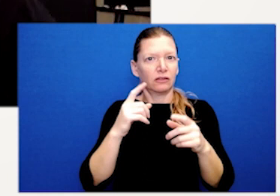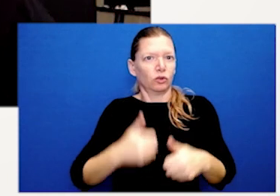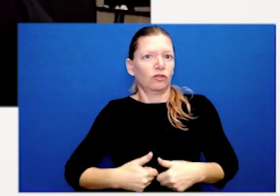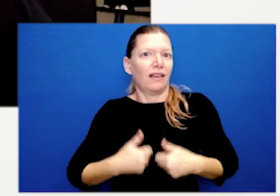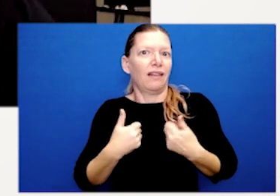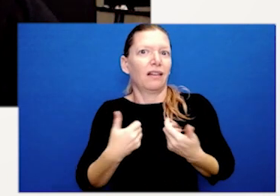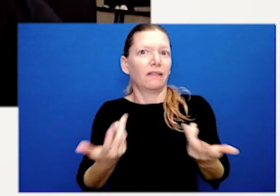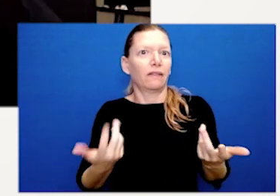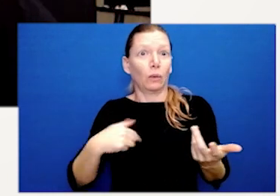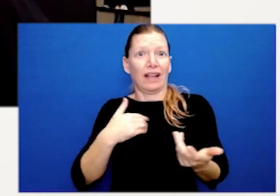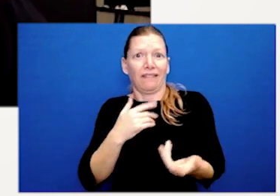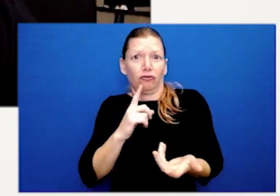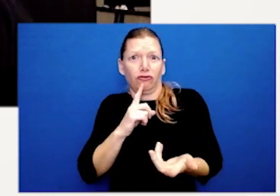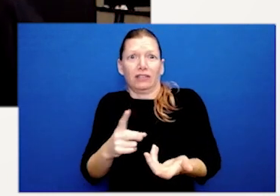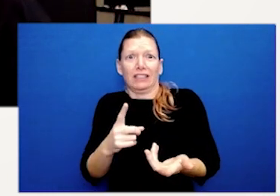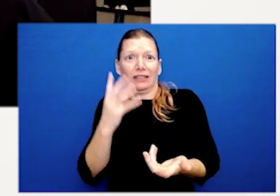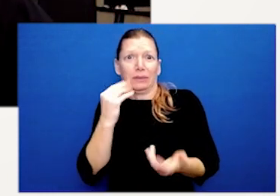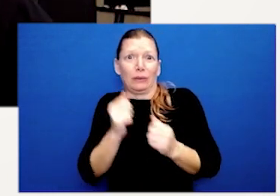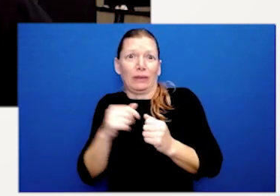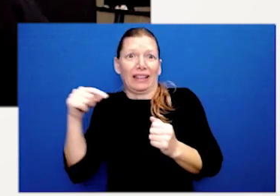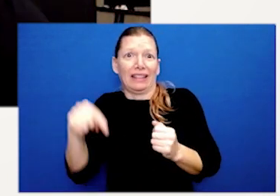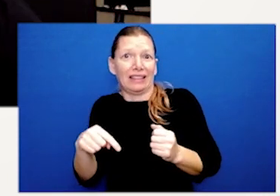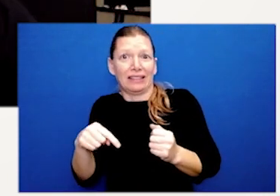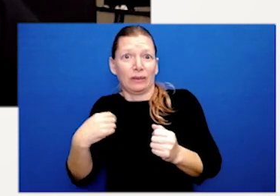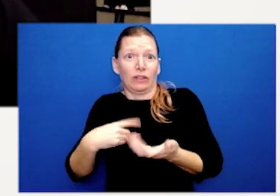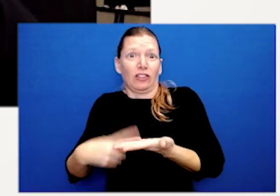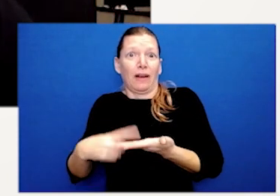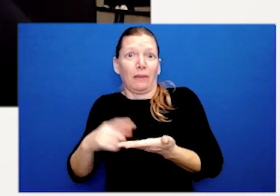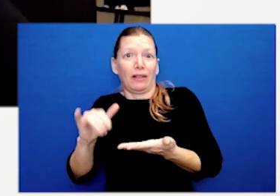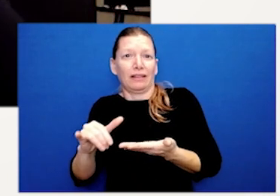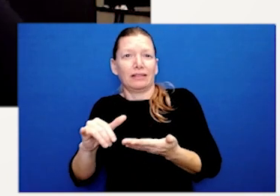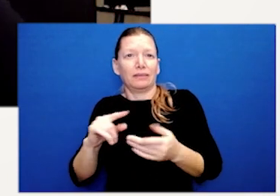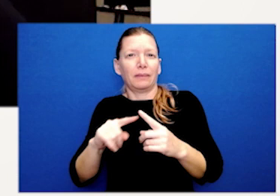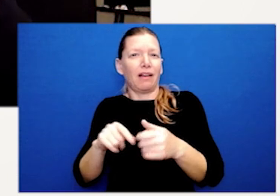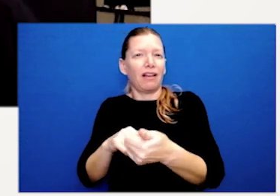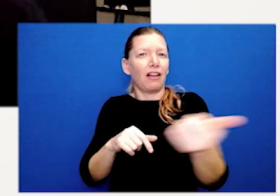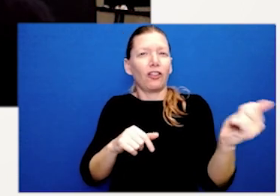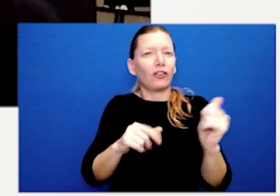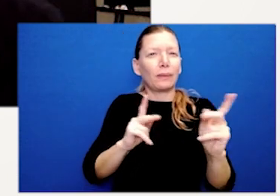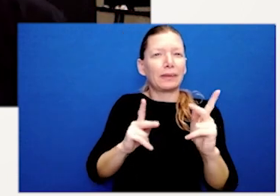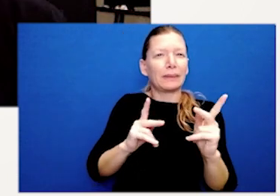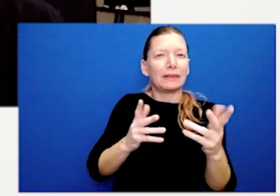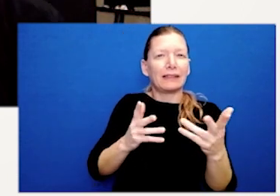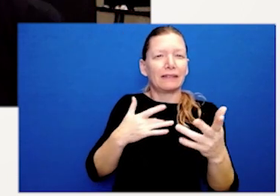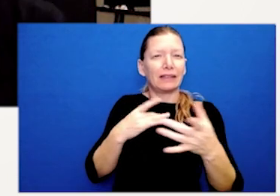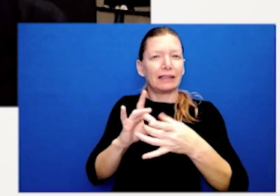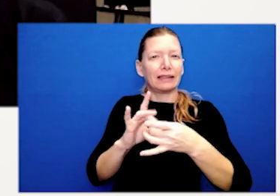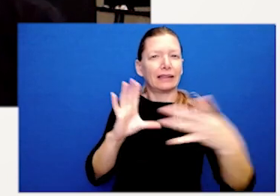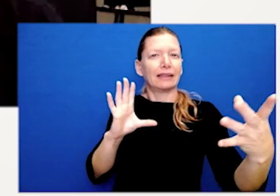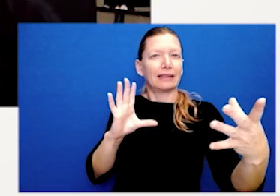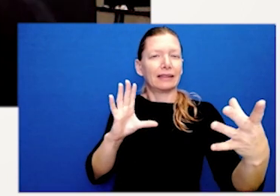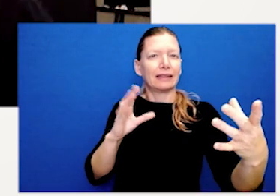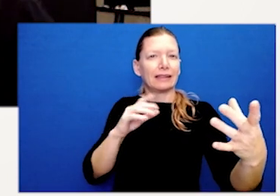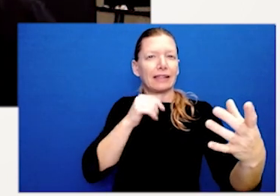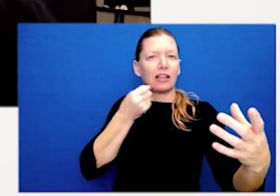survive. So we have some real practice with some of the things that people talk about in sort of this, like, I don't know, way that always